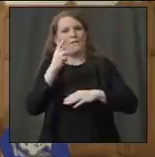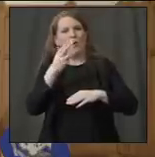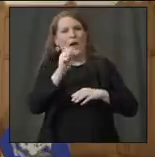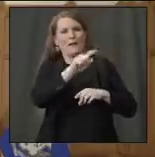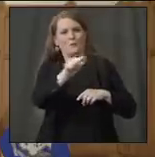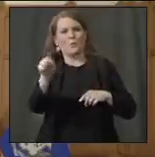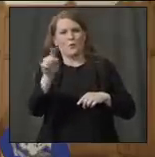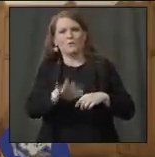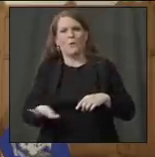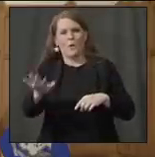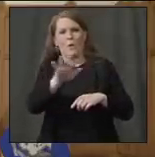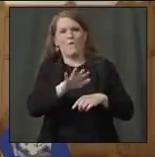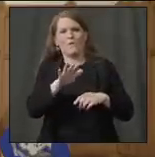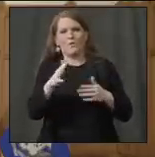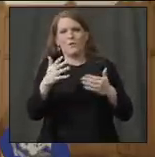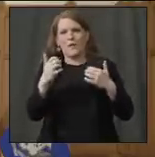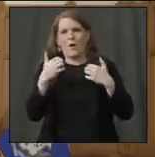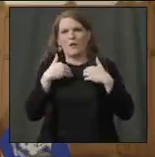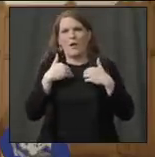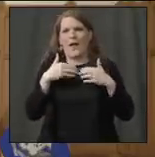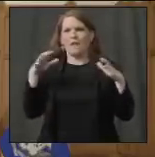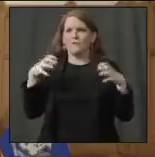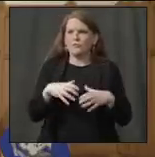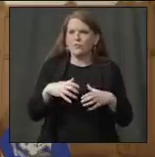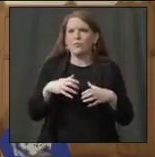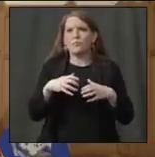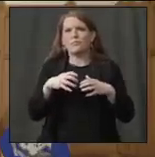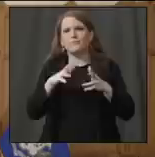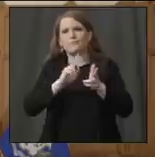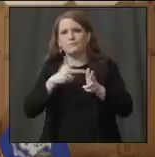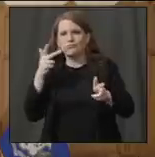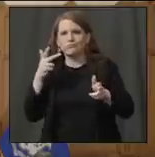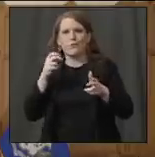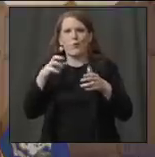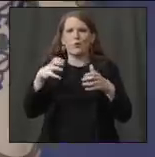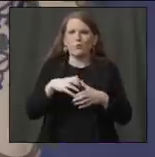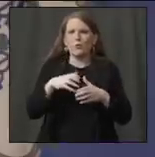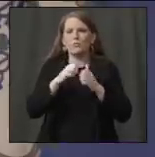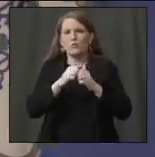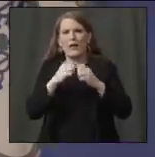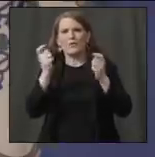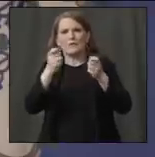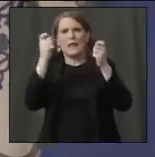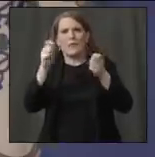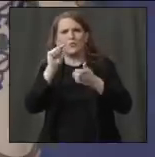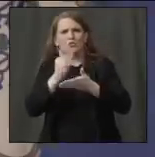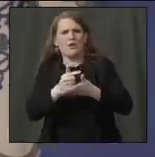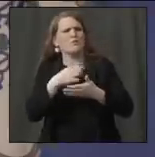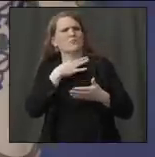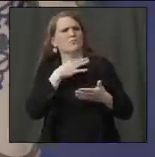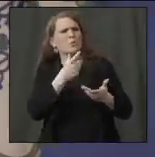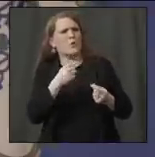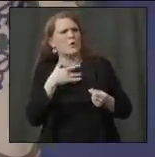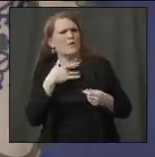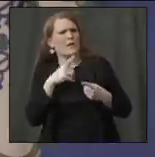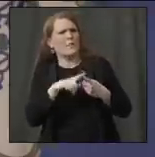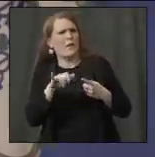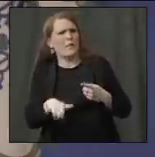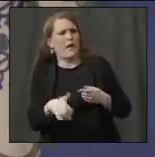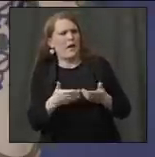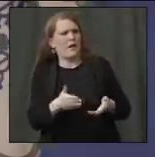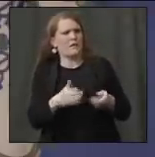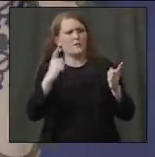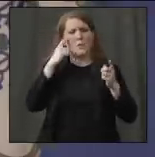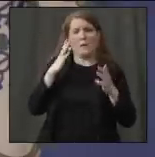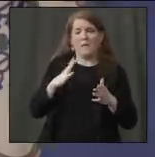from group gatherings. Your thoughts on that? I haven't heard about that. It seems like an interesting idea.